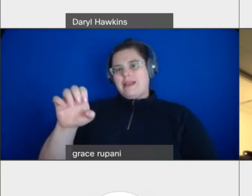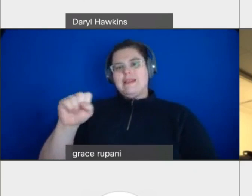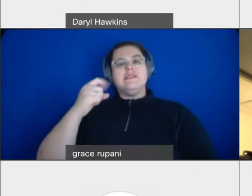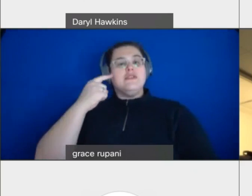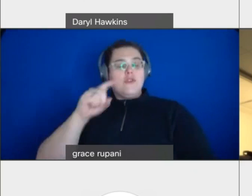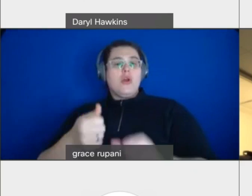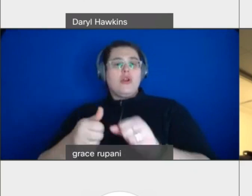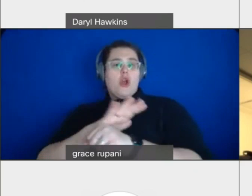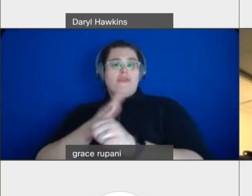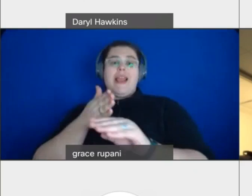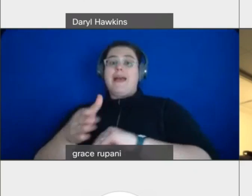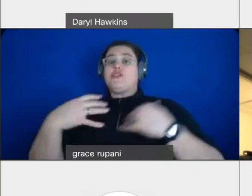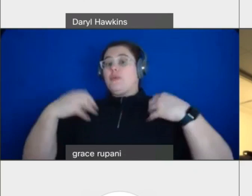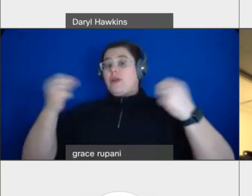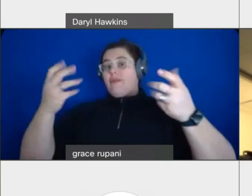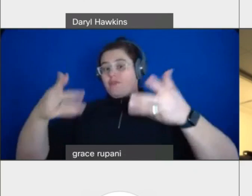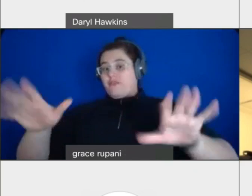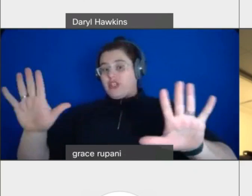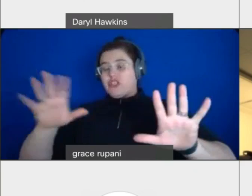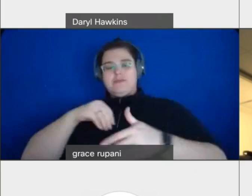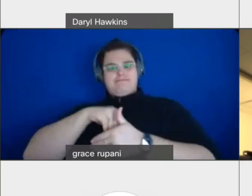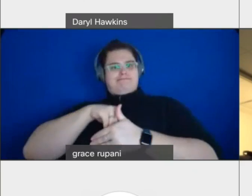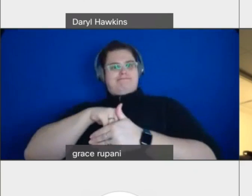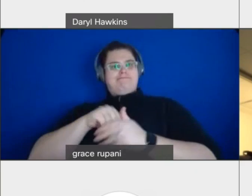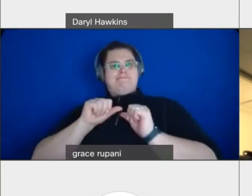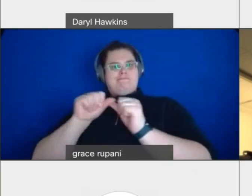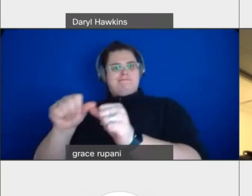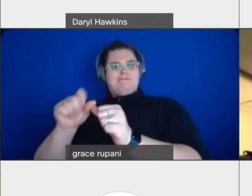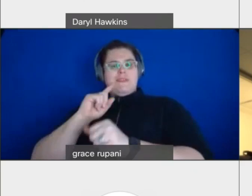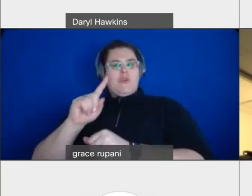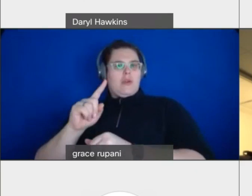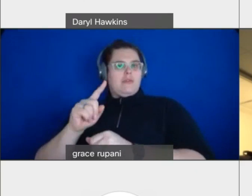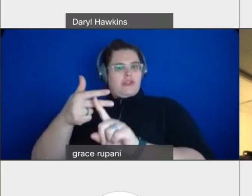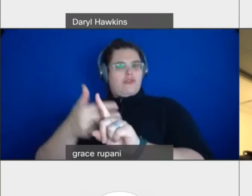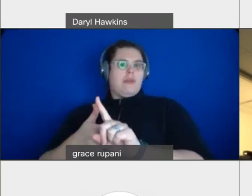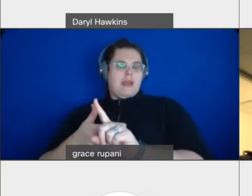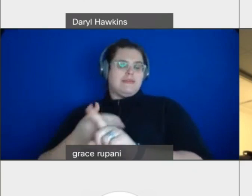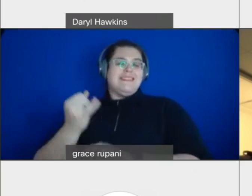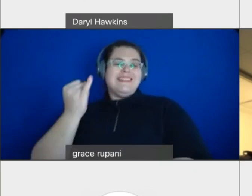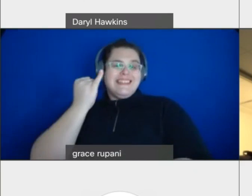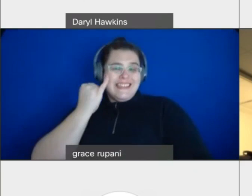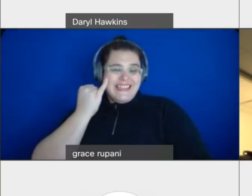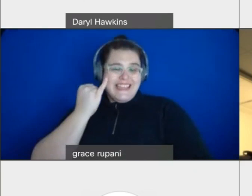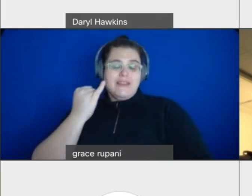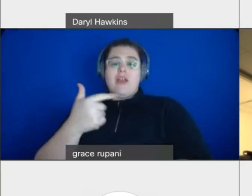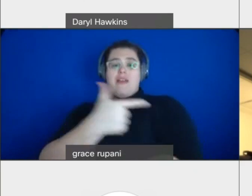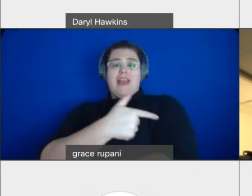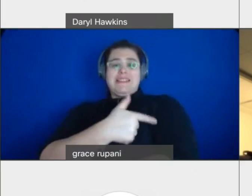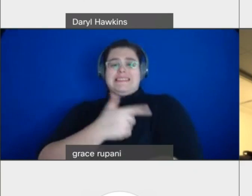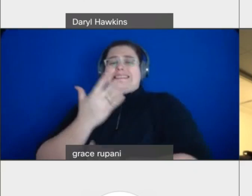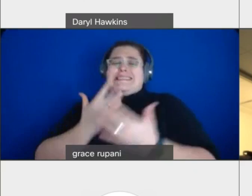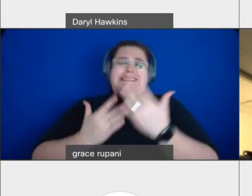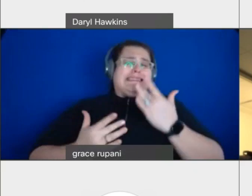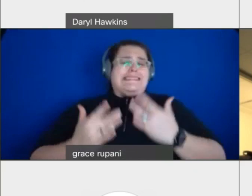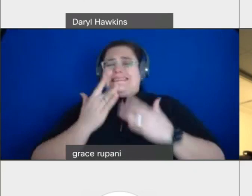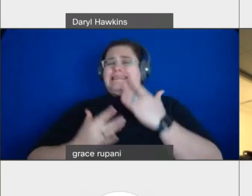90 days. So if we are looking at a critical shortage of vaccine, then yeah, sure, wait that